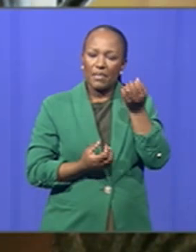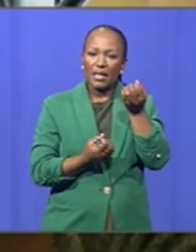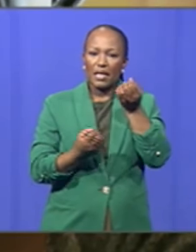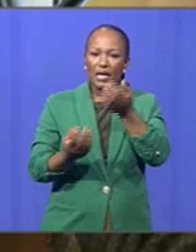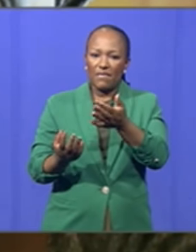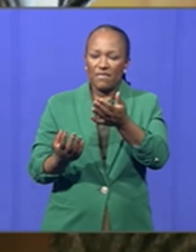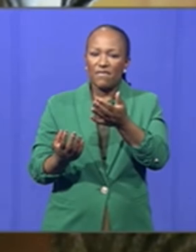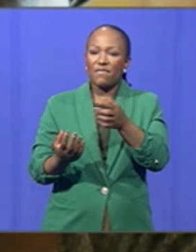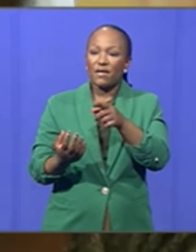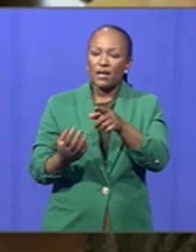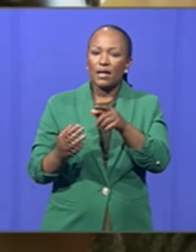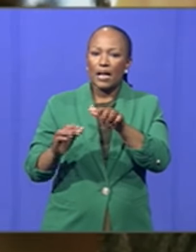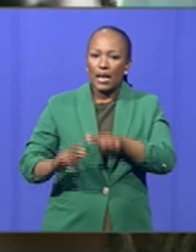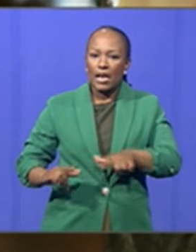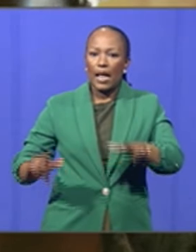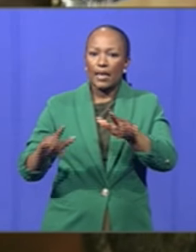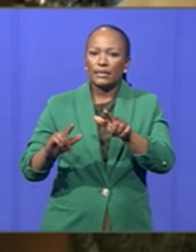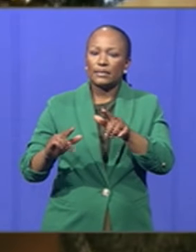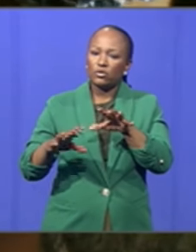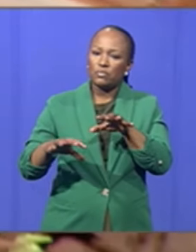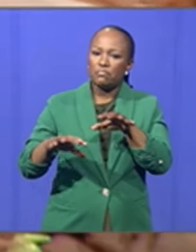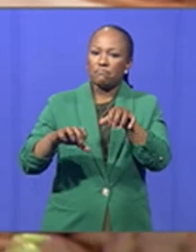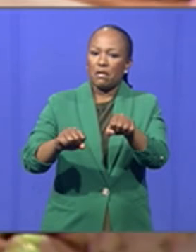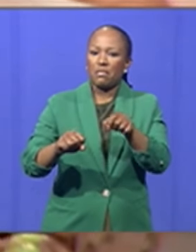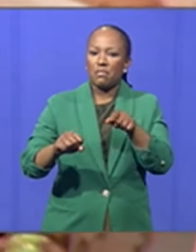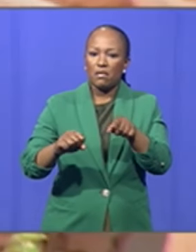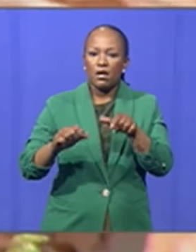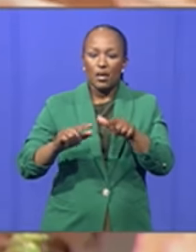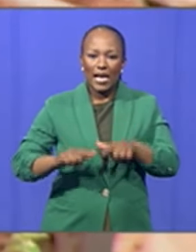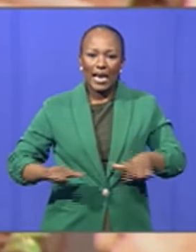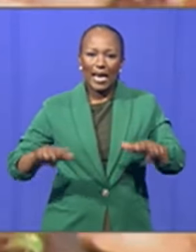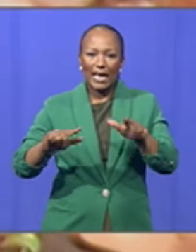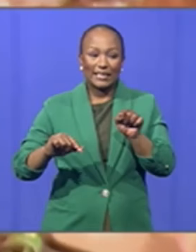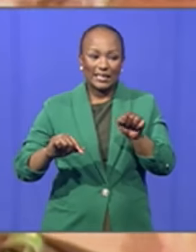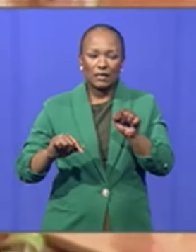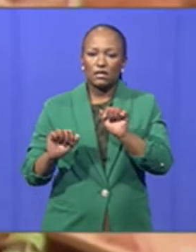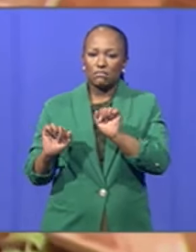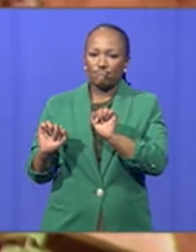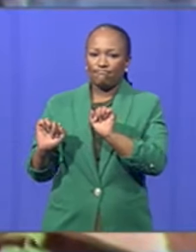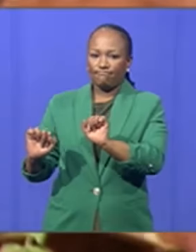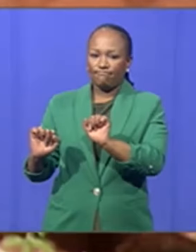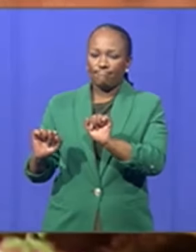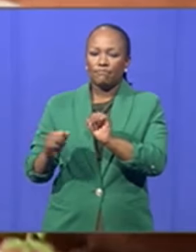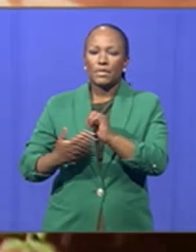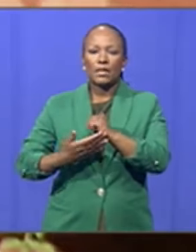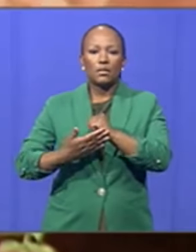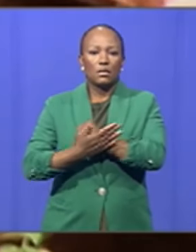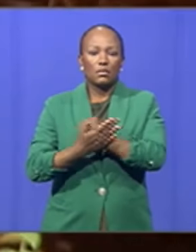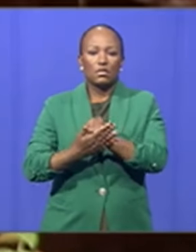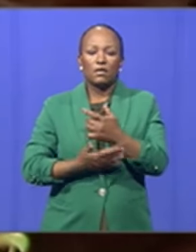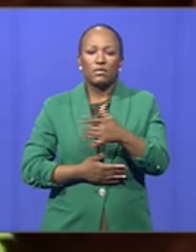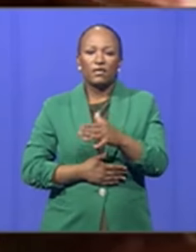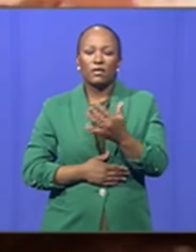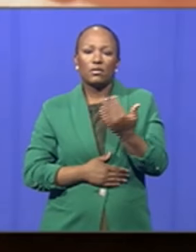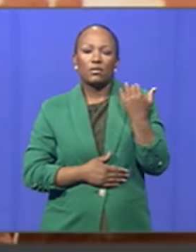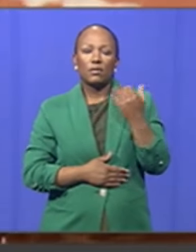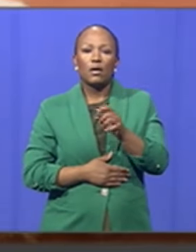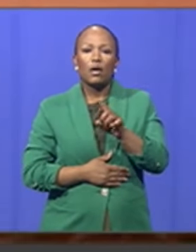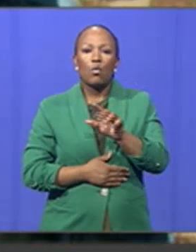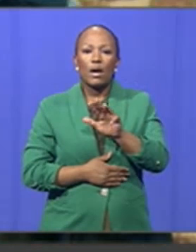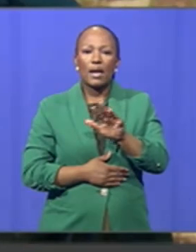Skloof semmuso go baga Makgoba ba re lefatshe leno ke la bone ka ge ba ile ba ikwerisetsa lone ka ngwaga wa